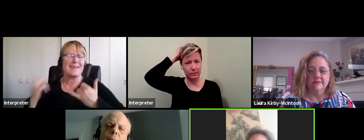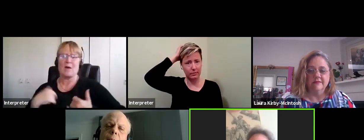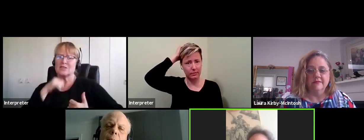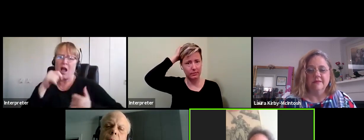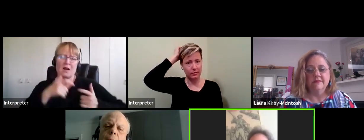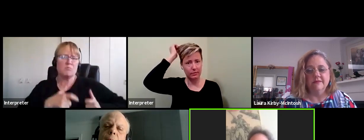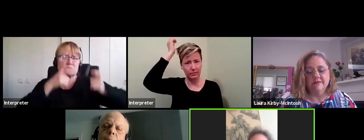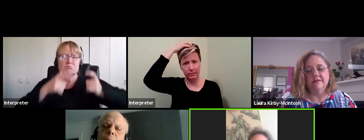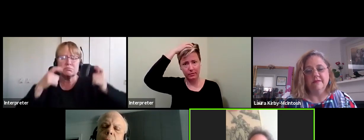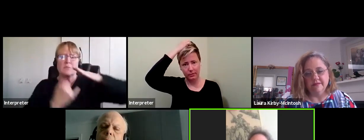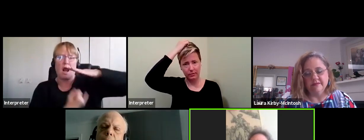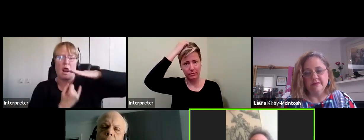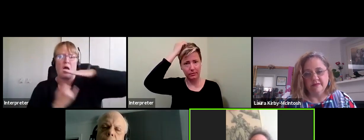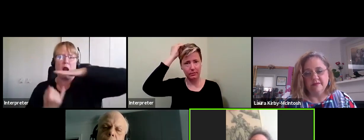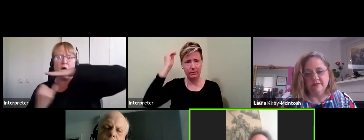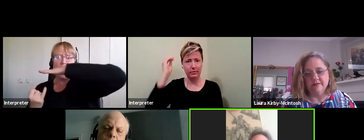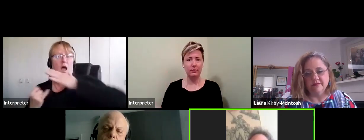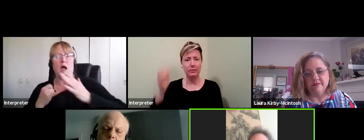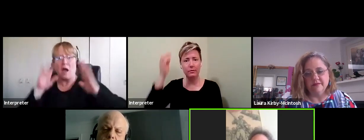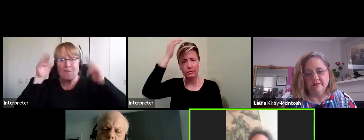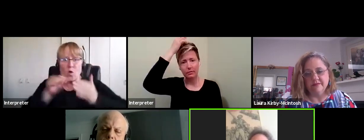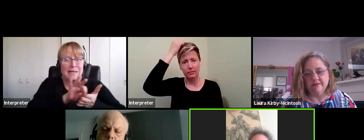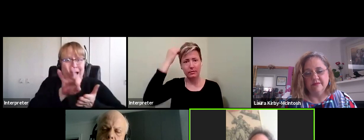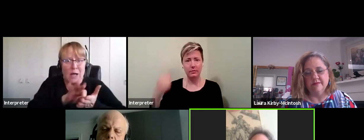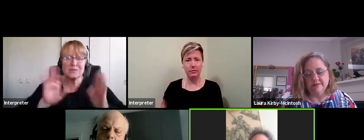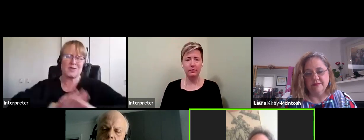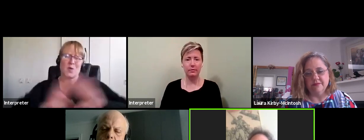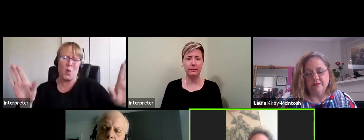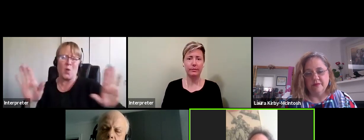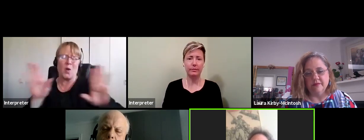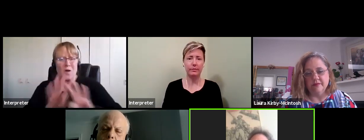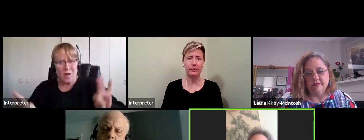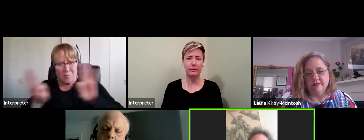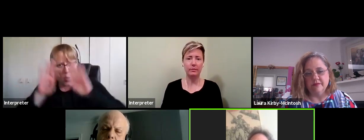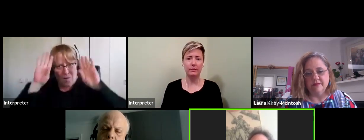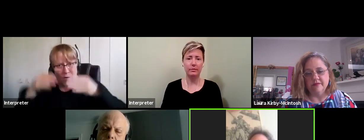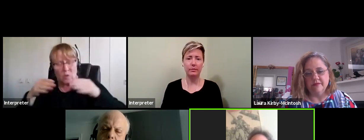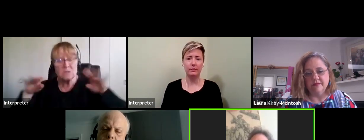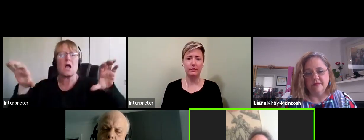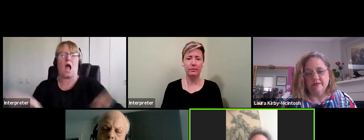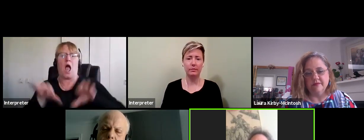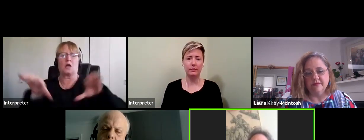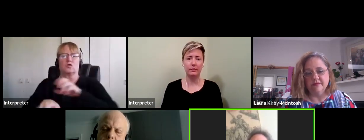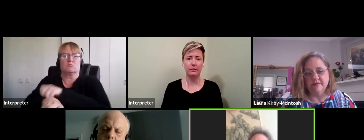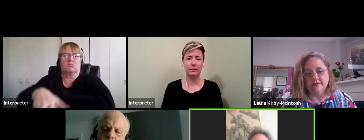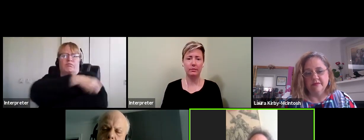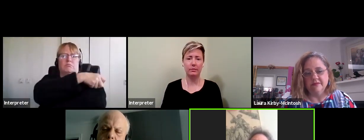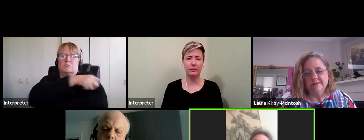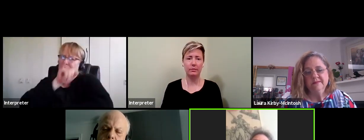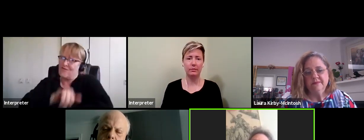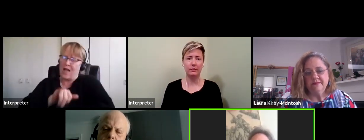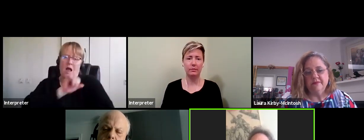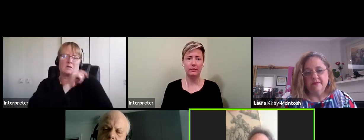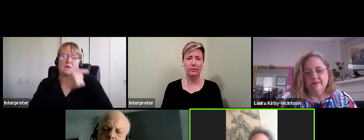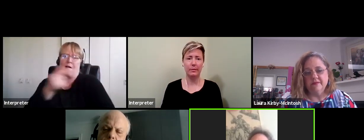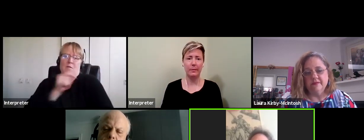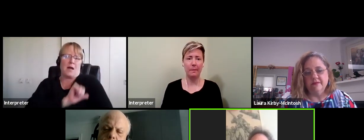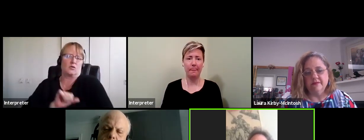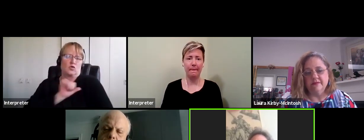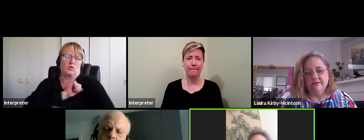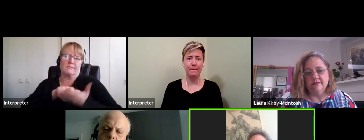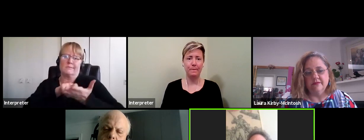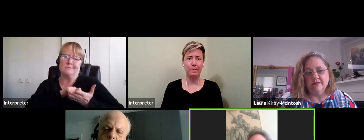not about accounting. It's about taking action. And I think that's the attitude government needs to have. And with that attitude,